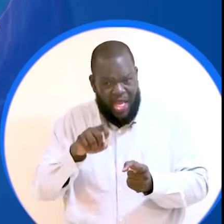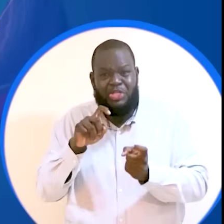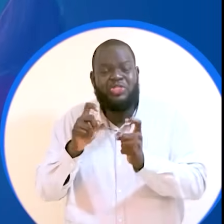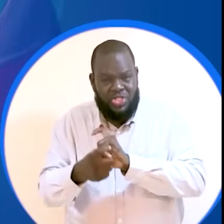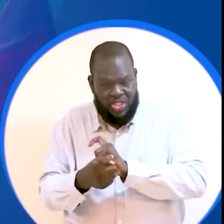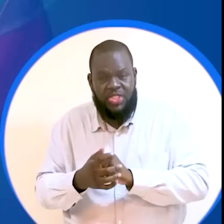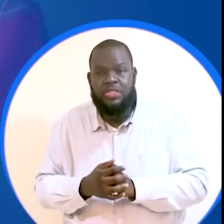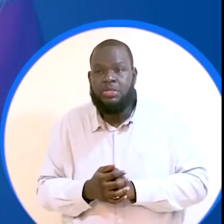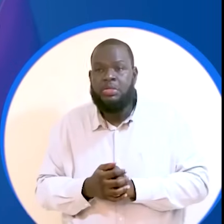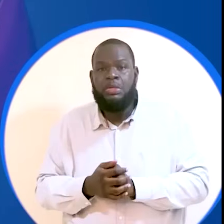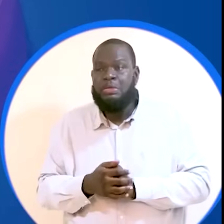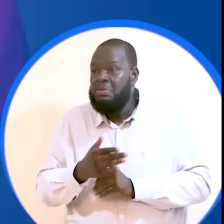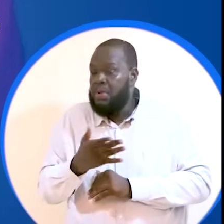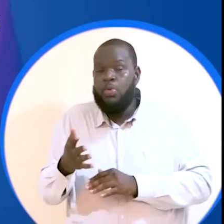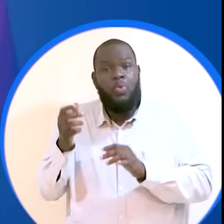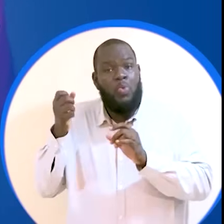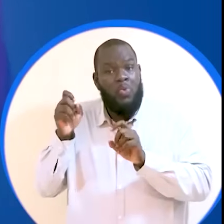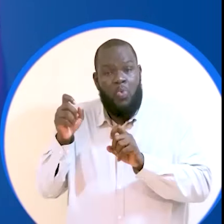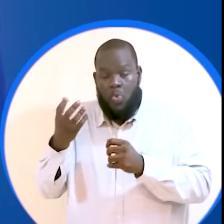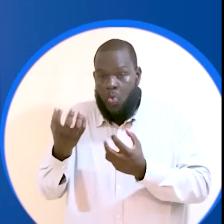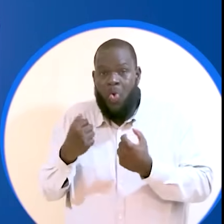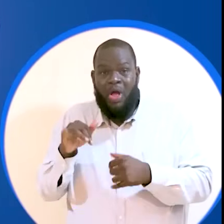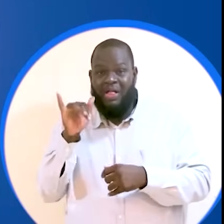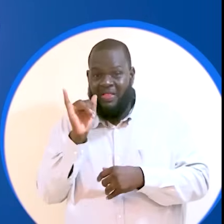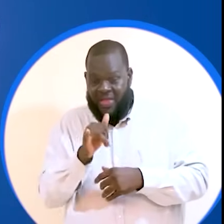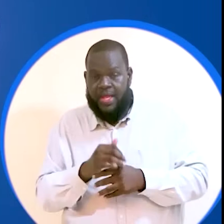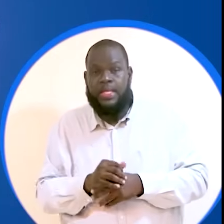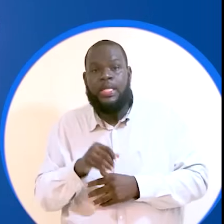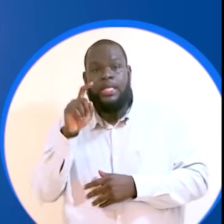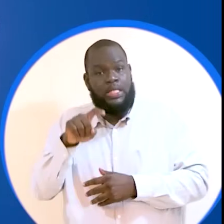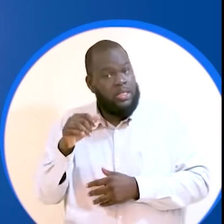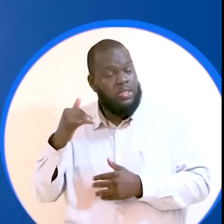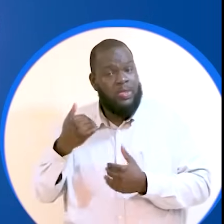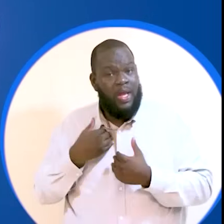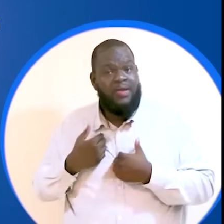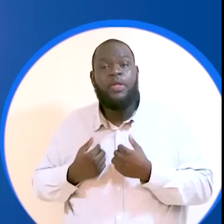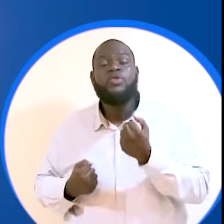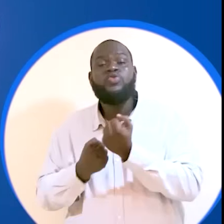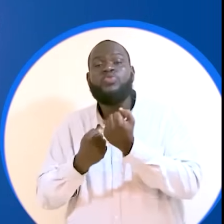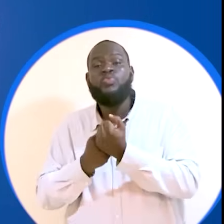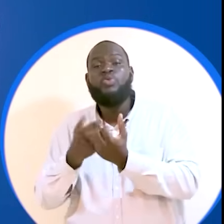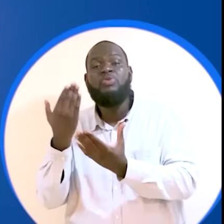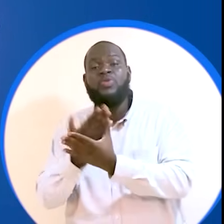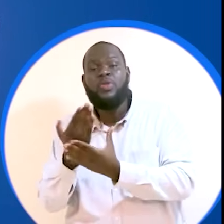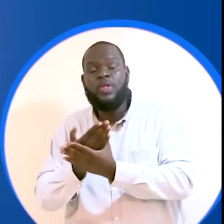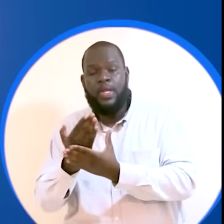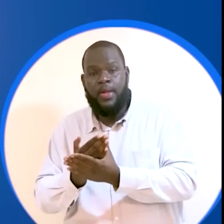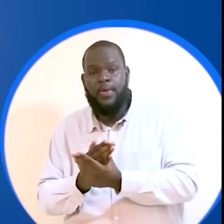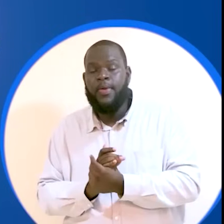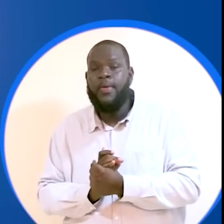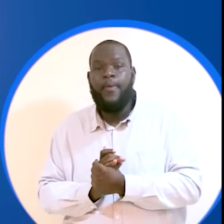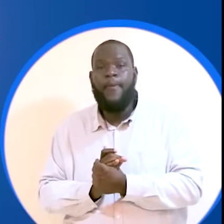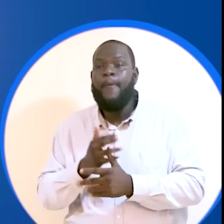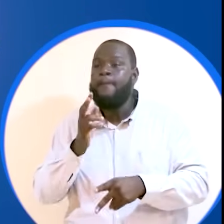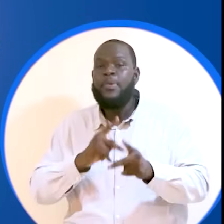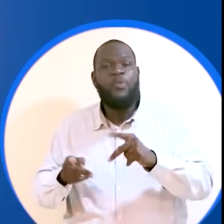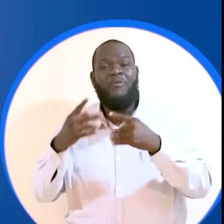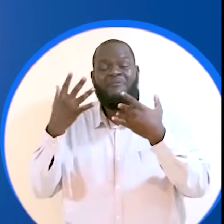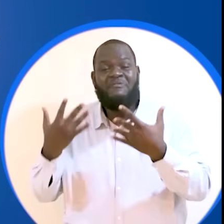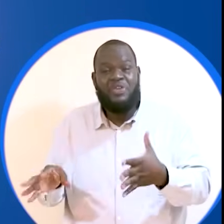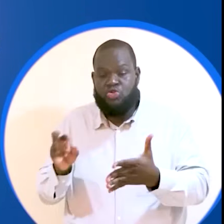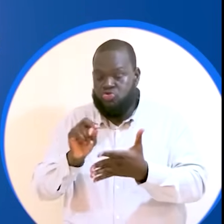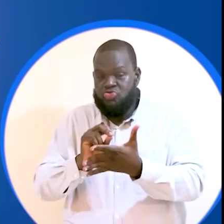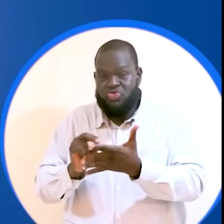are desirous of conducting any of the above transactions must provide the relevant supporting documents. Persons who are